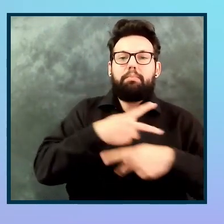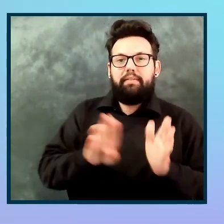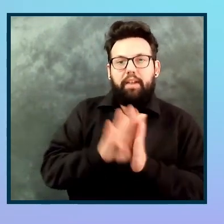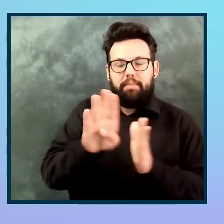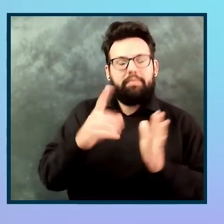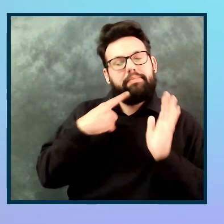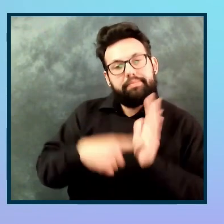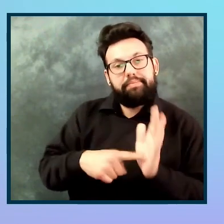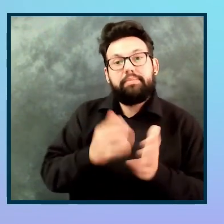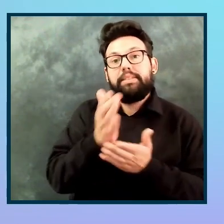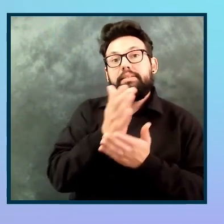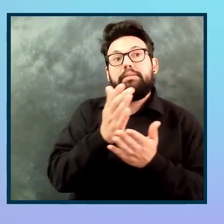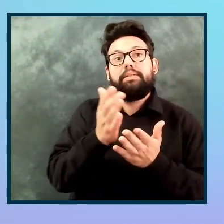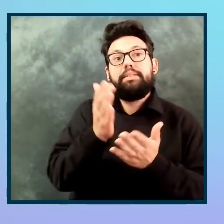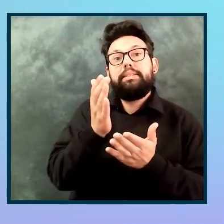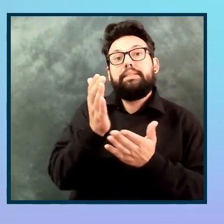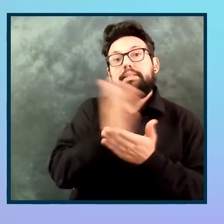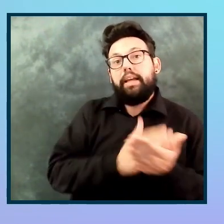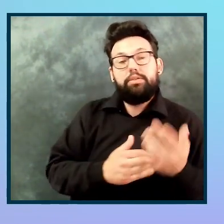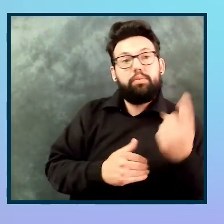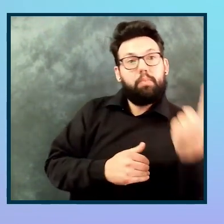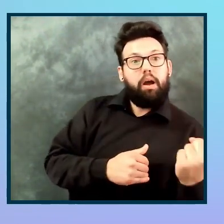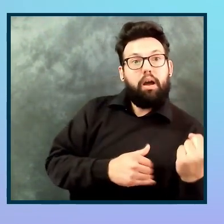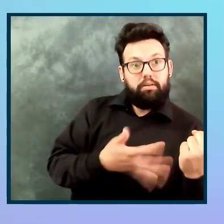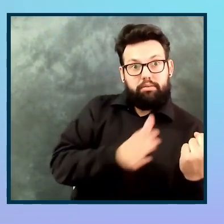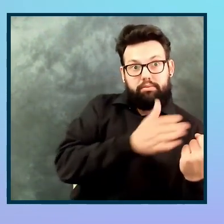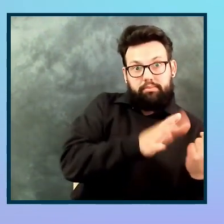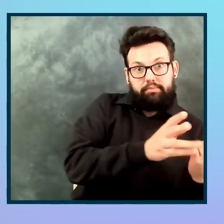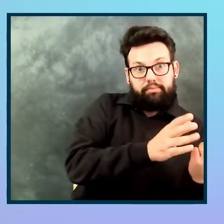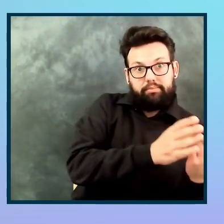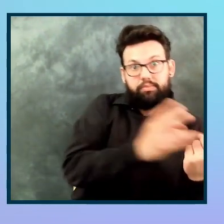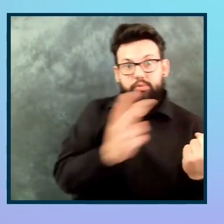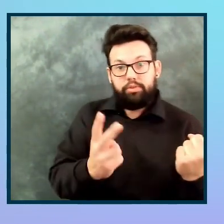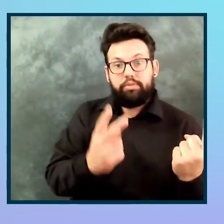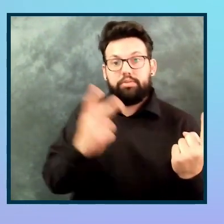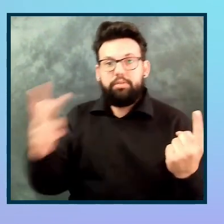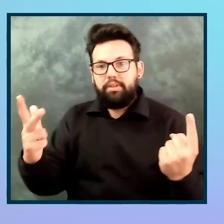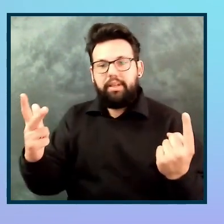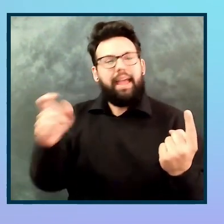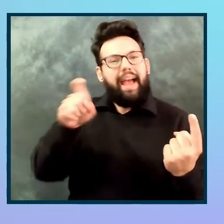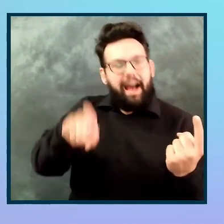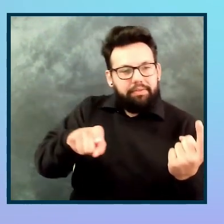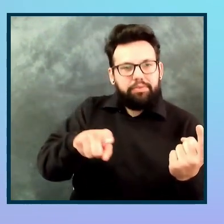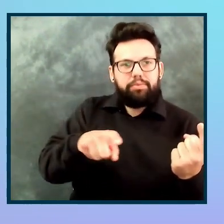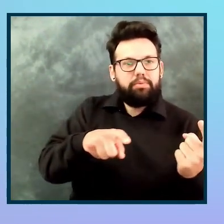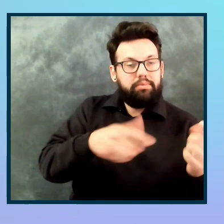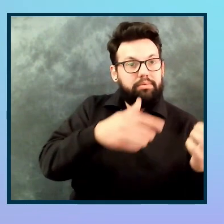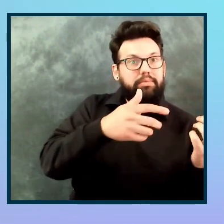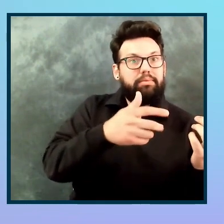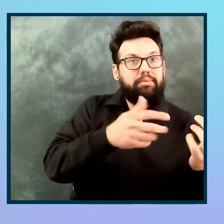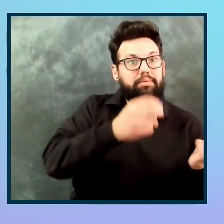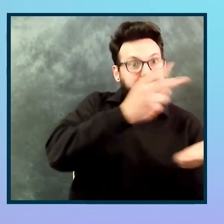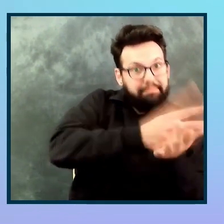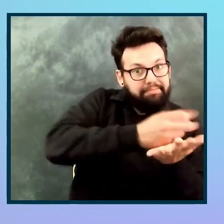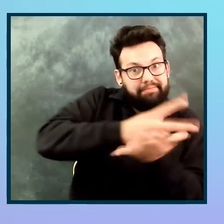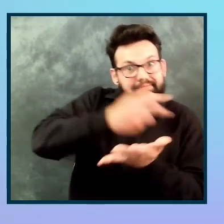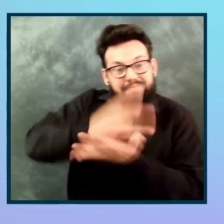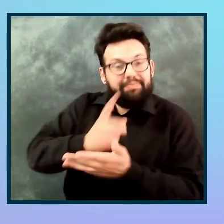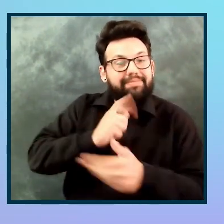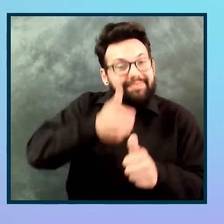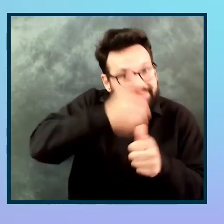conversation about what the accessibility standards are, what our organizational accessibility guidelines